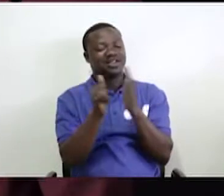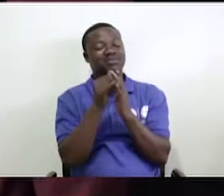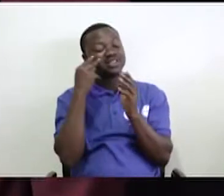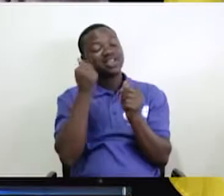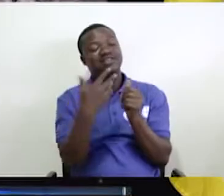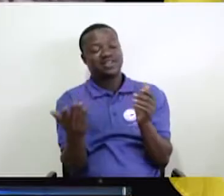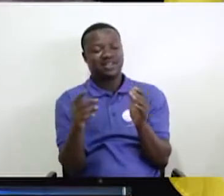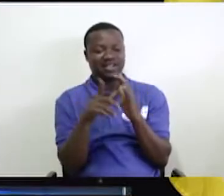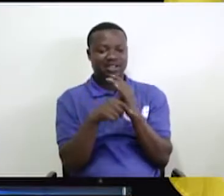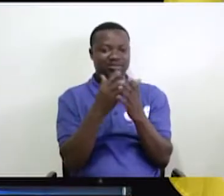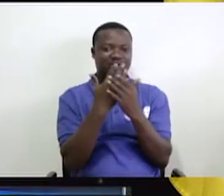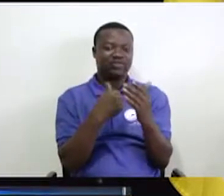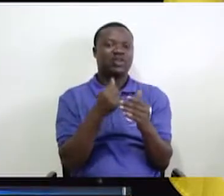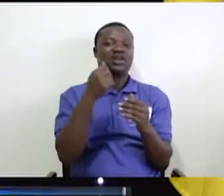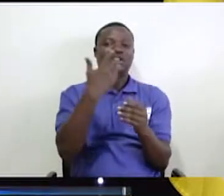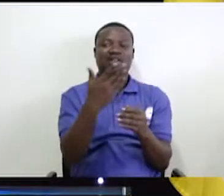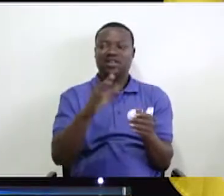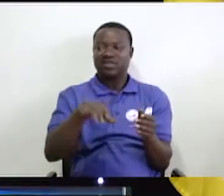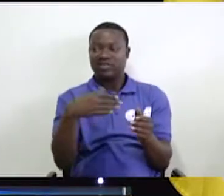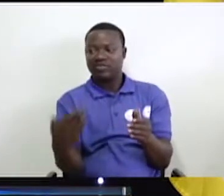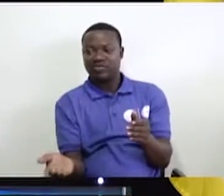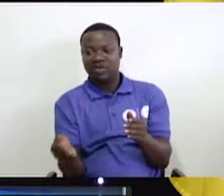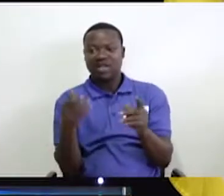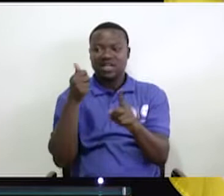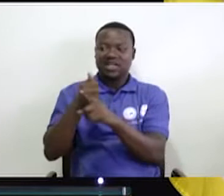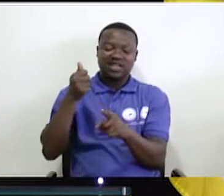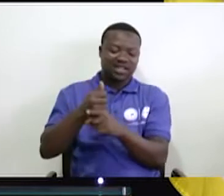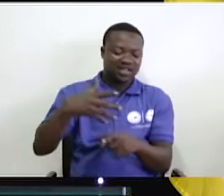And before the mantle fell down, he had removed his already.